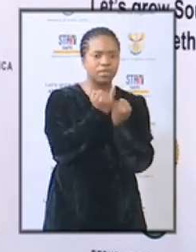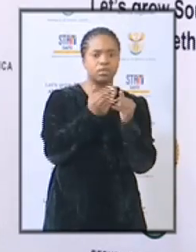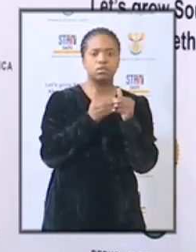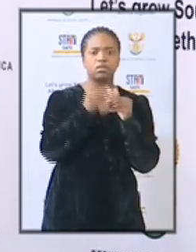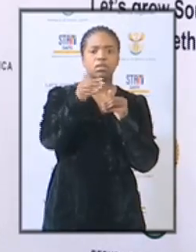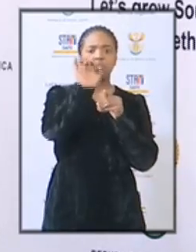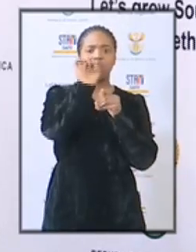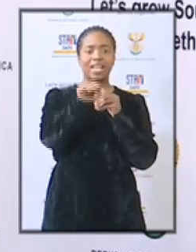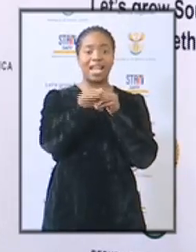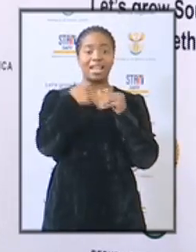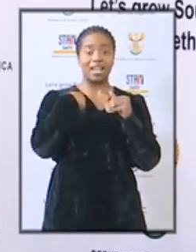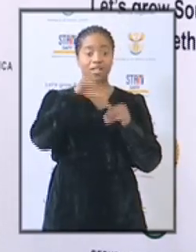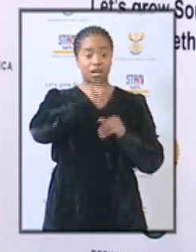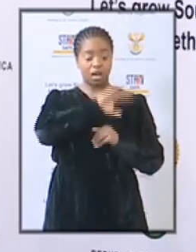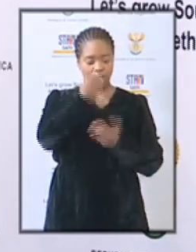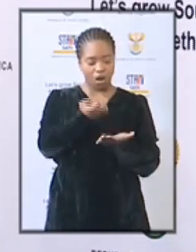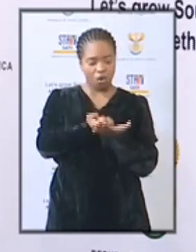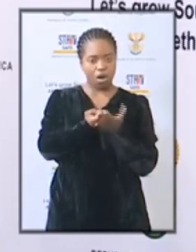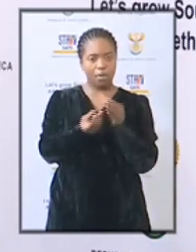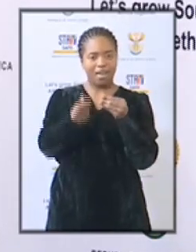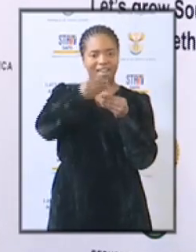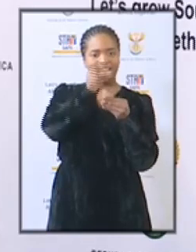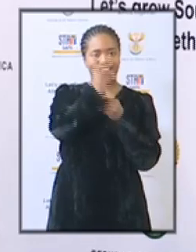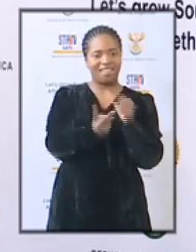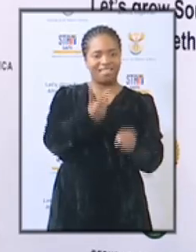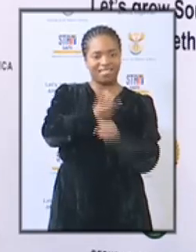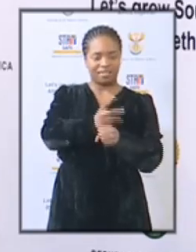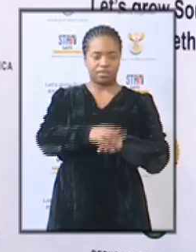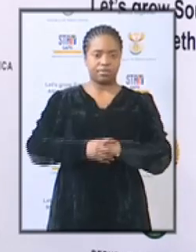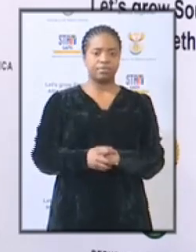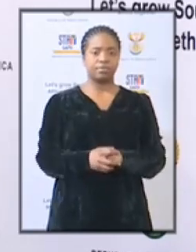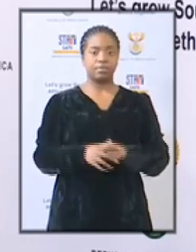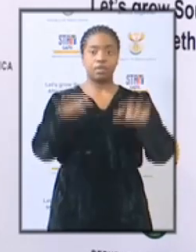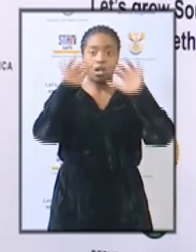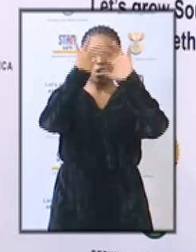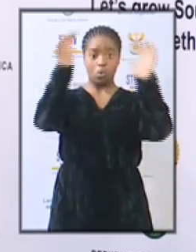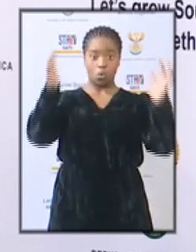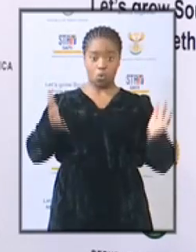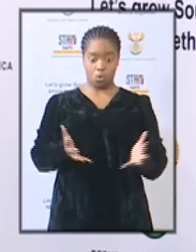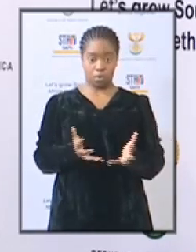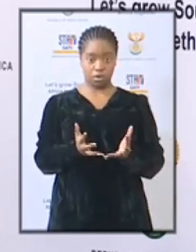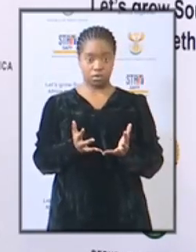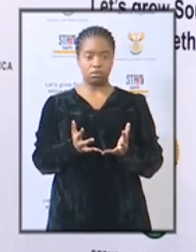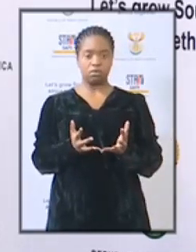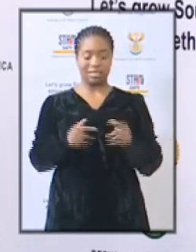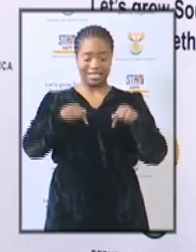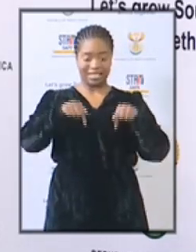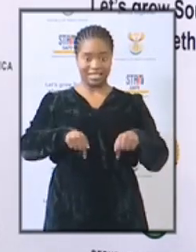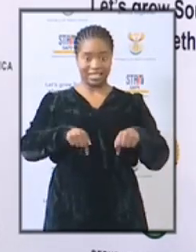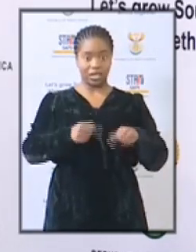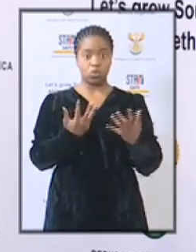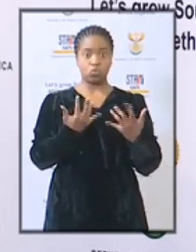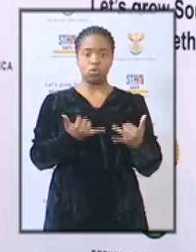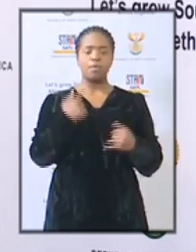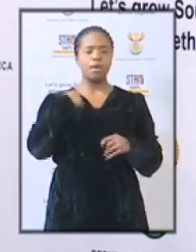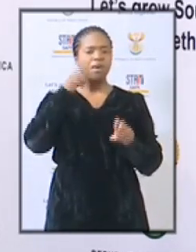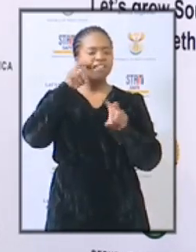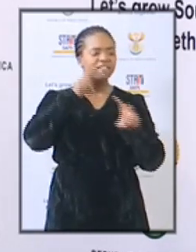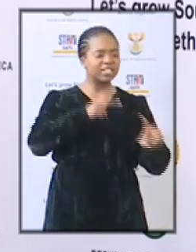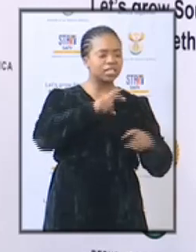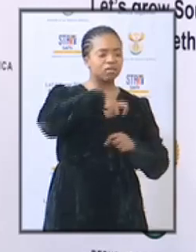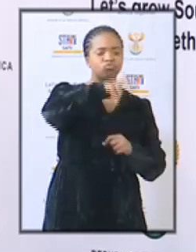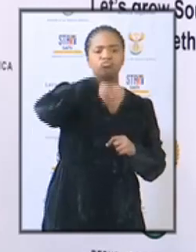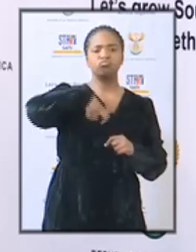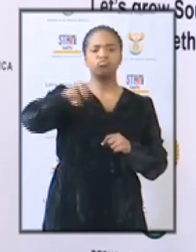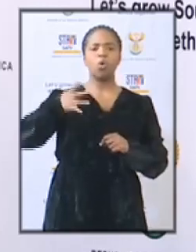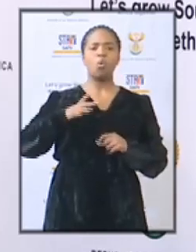future. Our analysis of the global trend is that today and tomorrow's traveler is looking